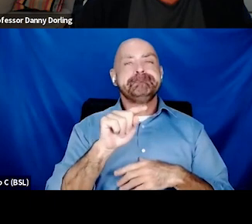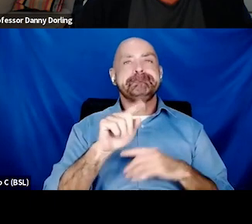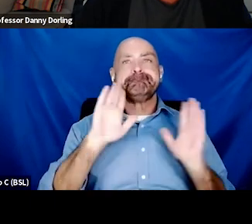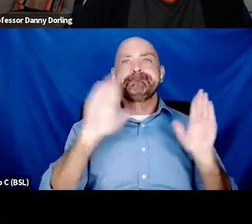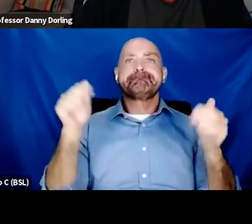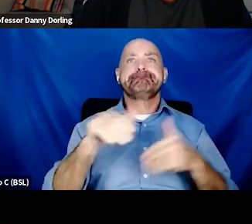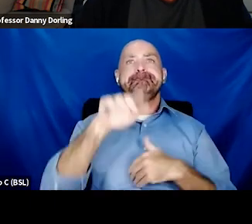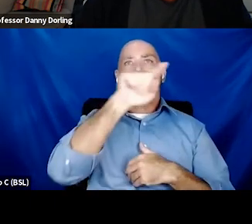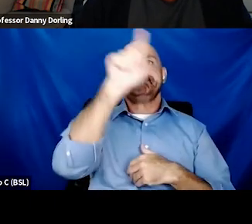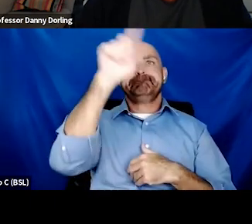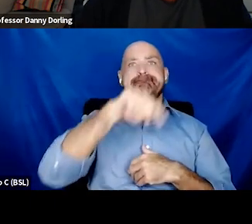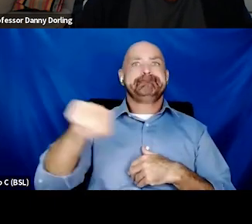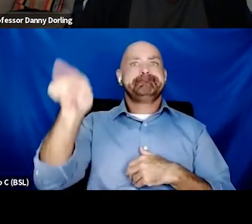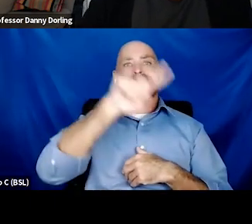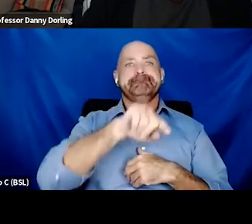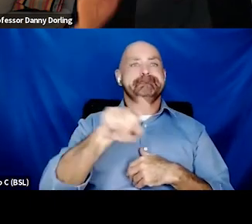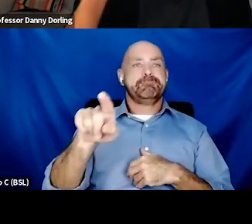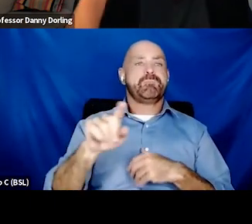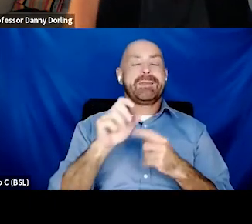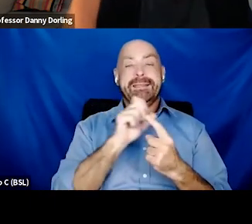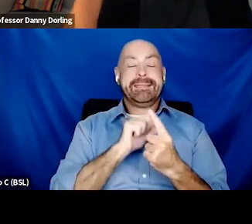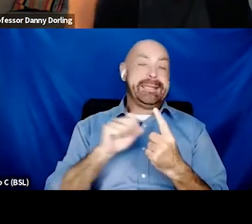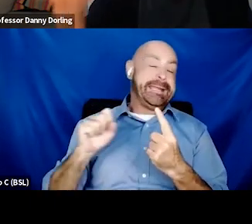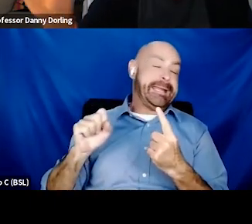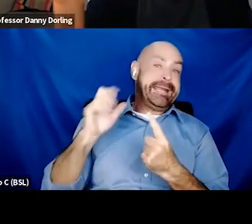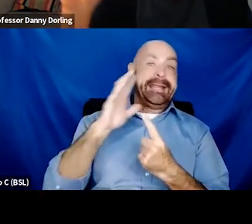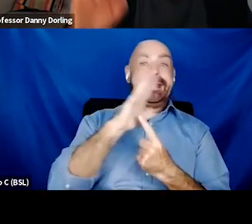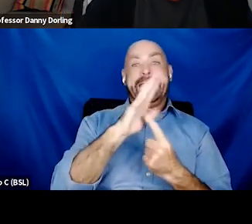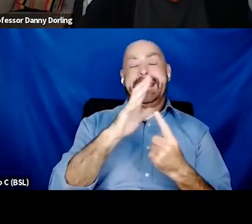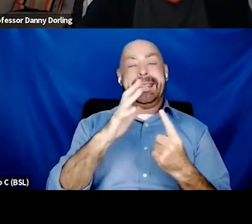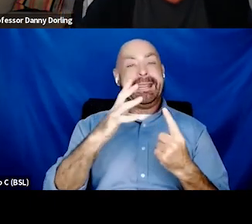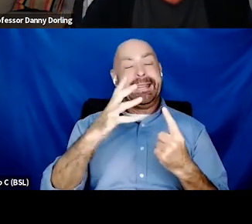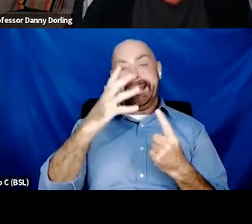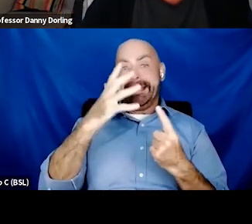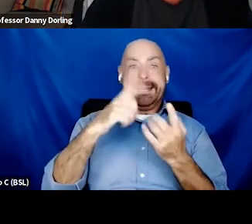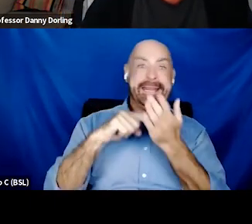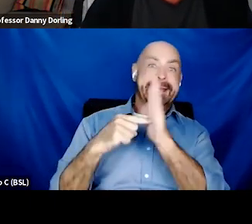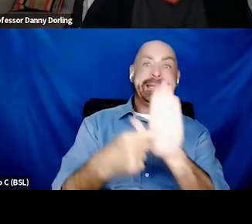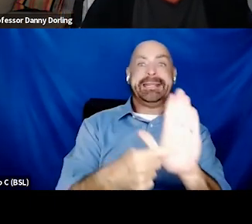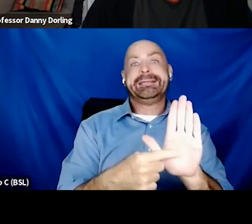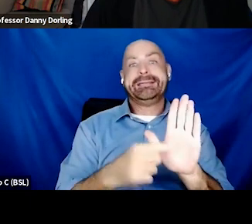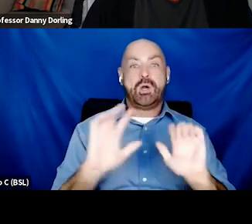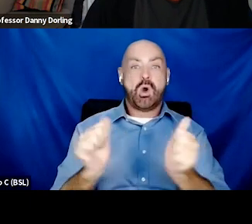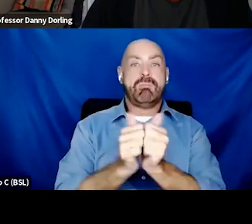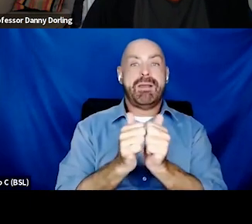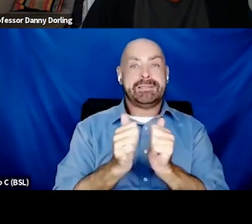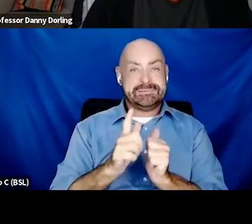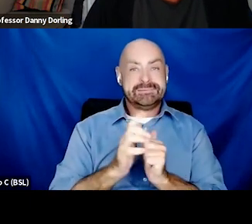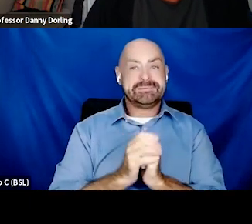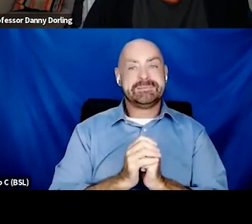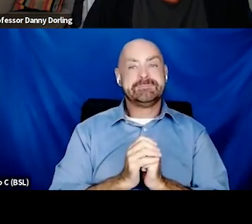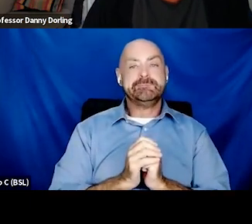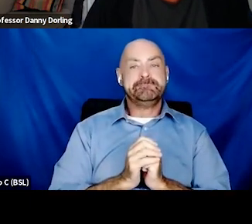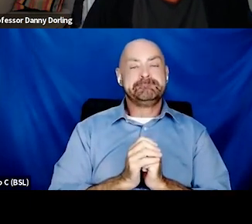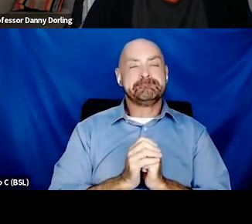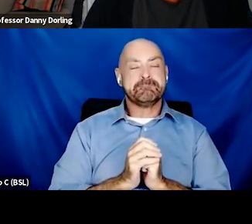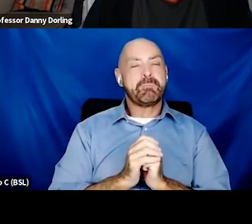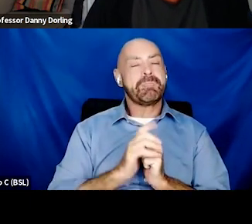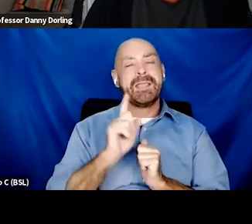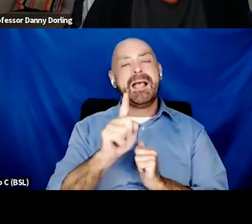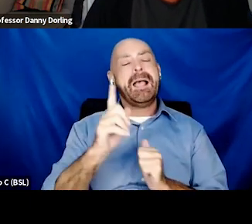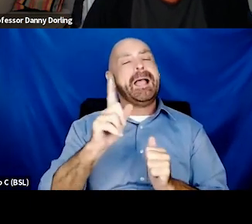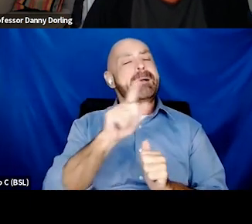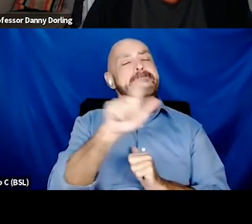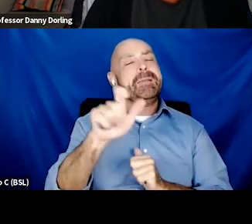can't read it. Here are the key indicators of behaviour and compliance, because government is interested in, are people behaving, what are they doing, and are